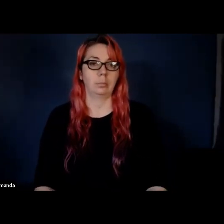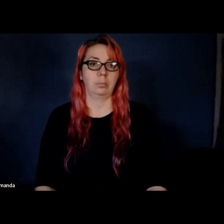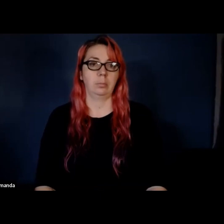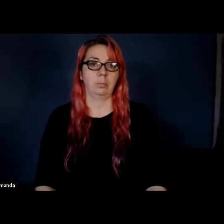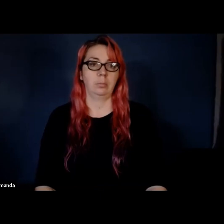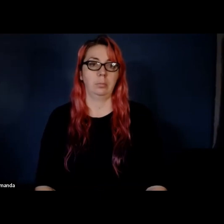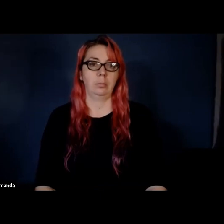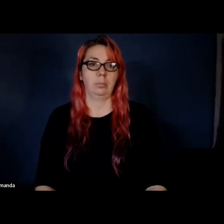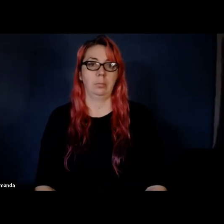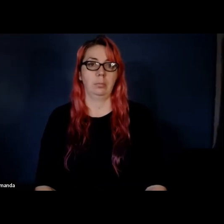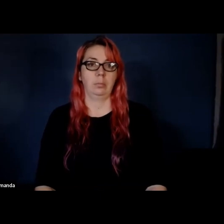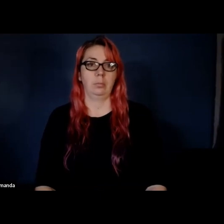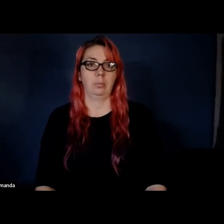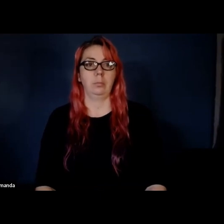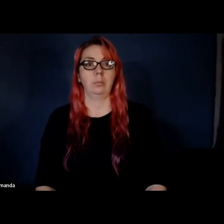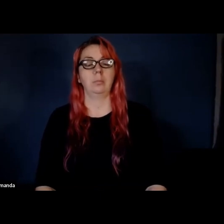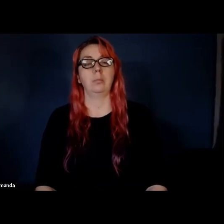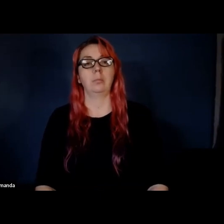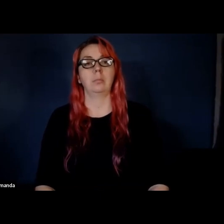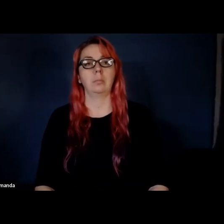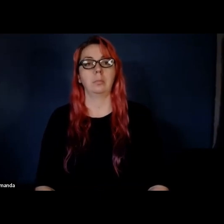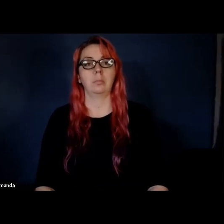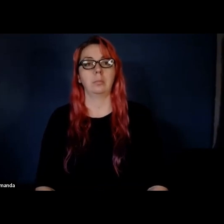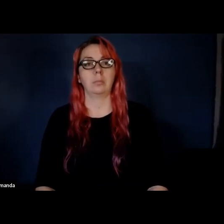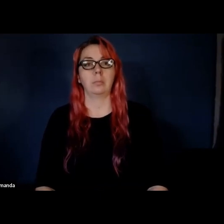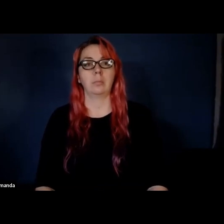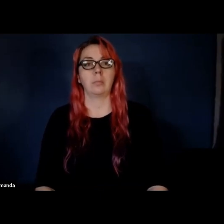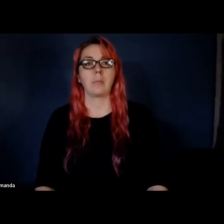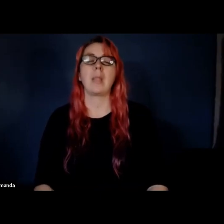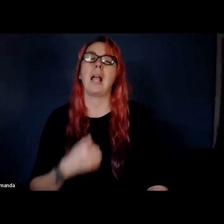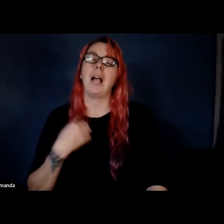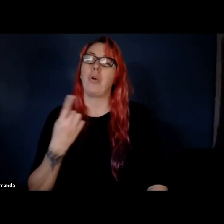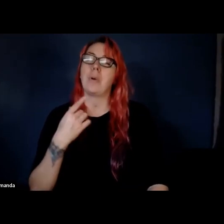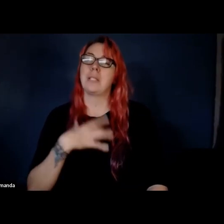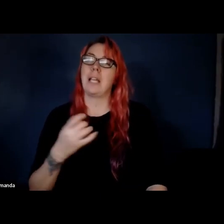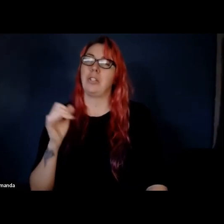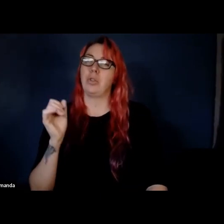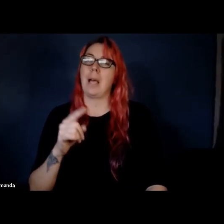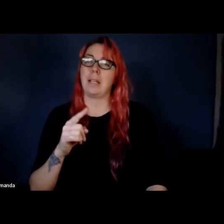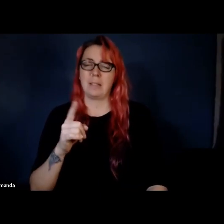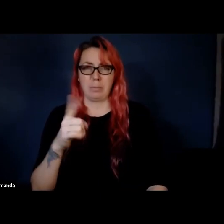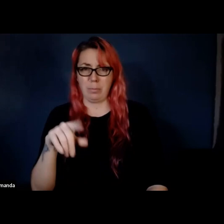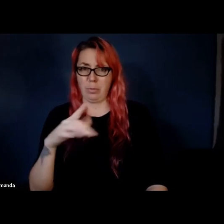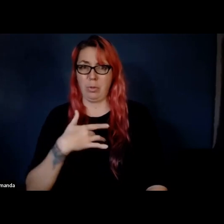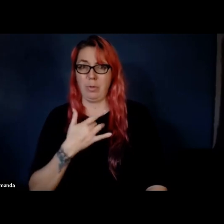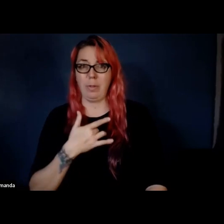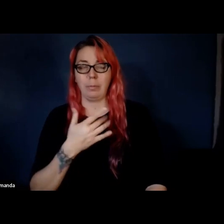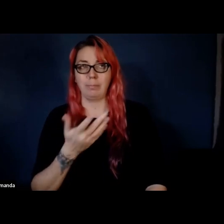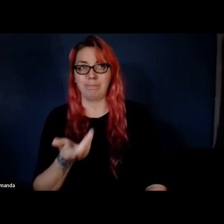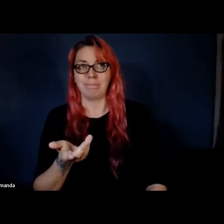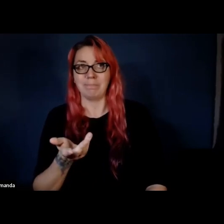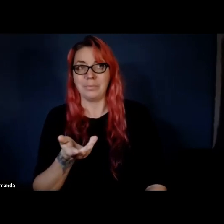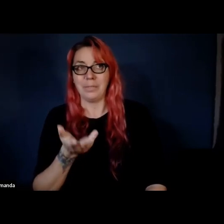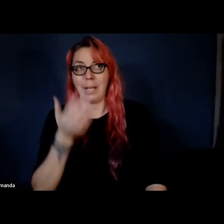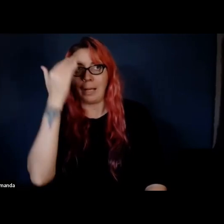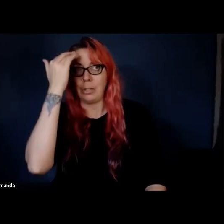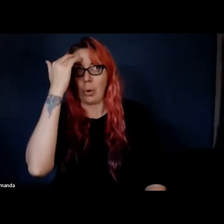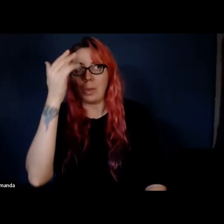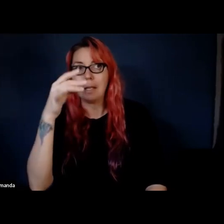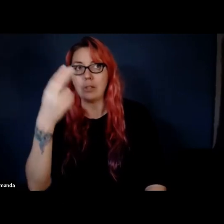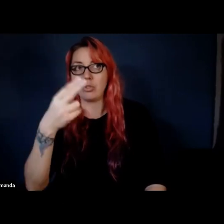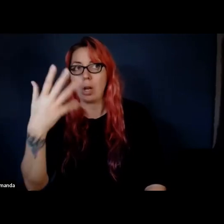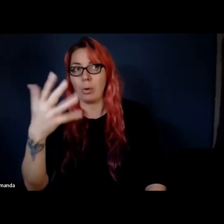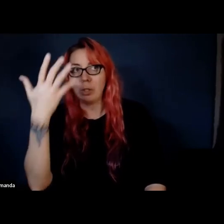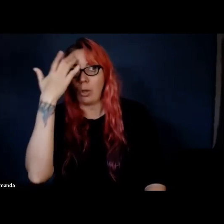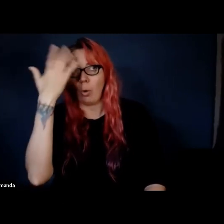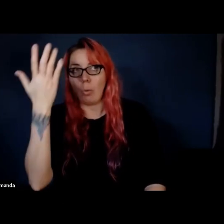And again, I always like to ask people, am I preaching to a choir of people? Oh yeah, I knew all that history. Or is there anyone who's watching some of this going, wait a minute, I didn't